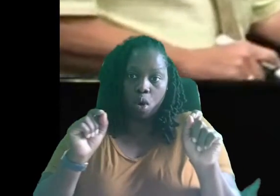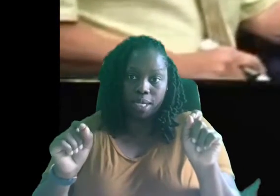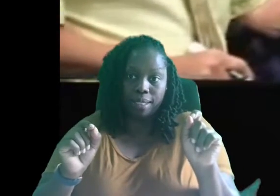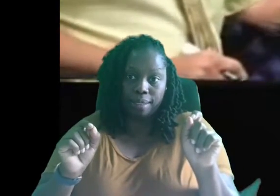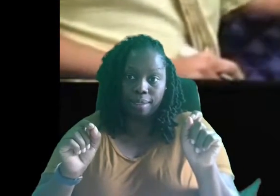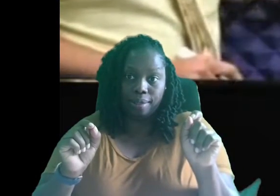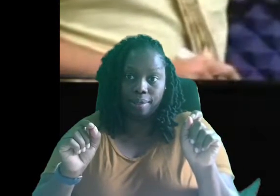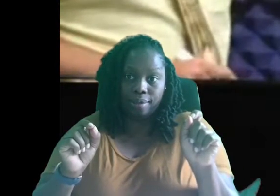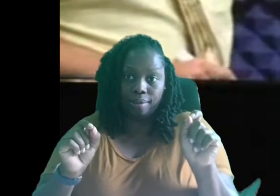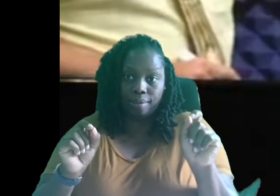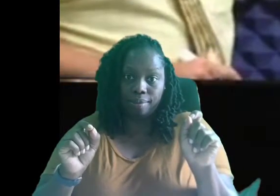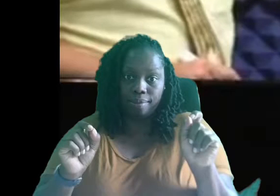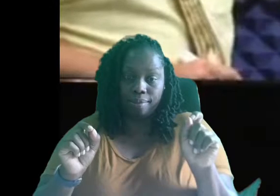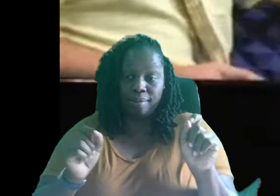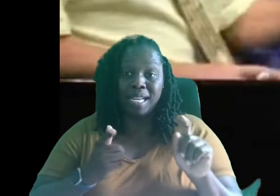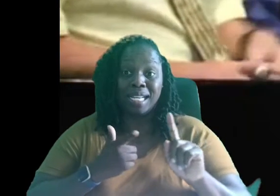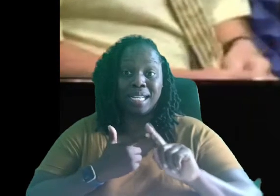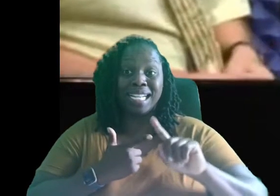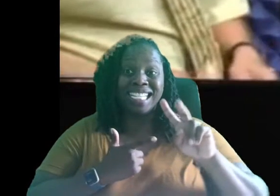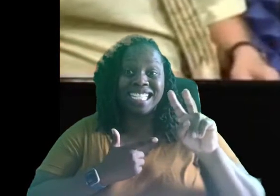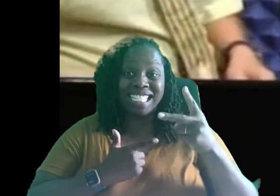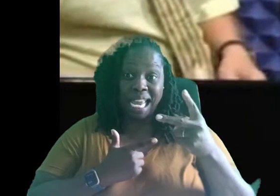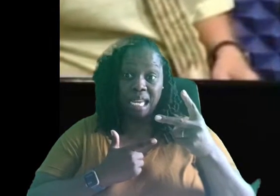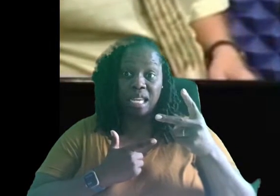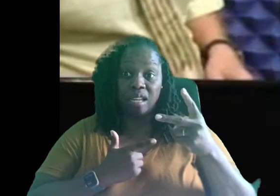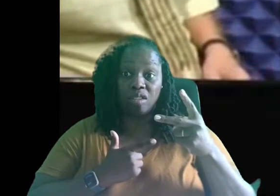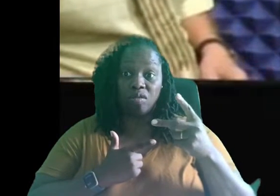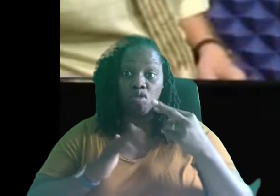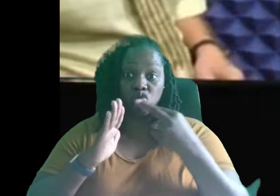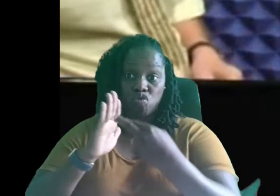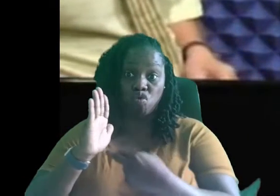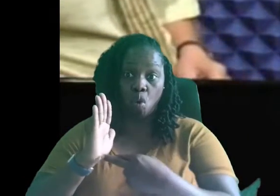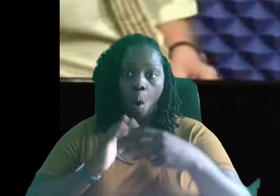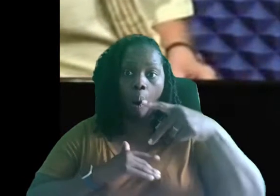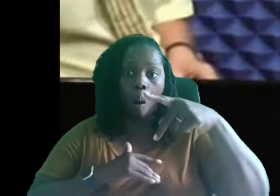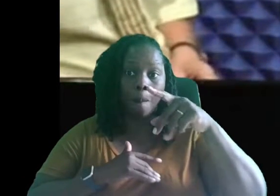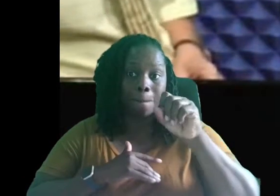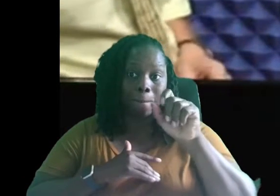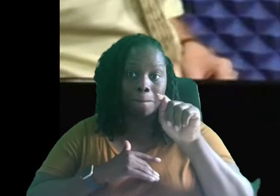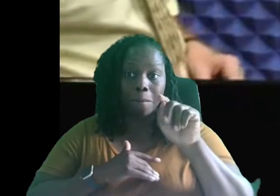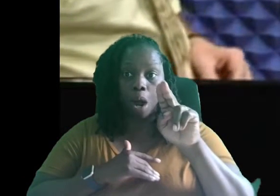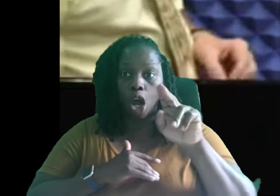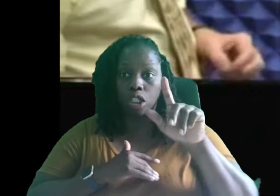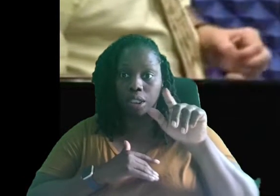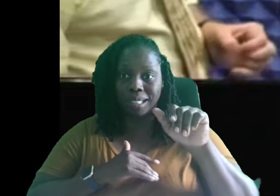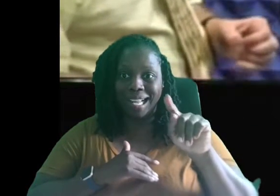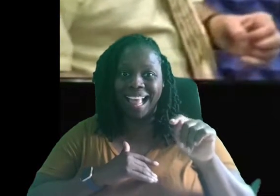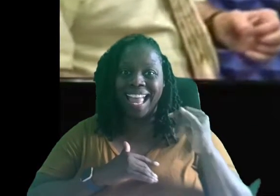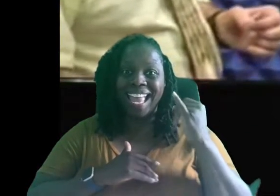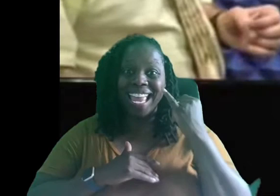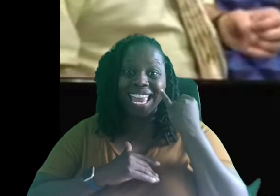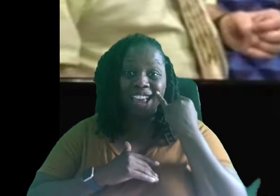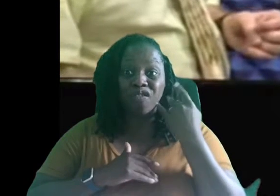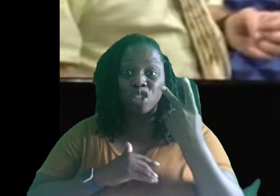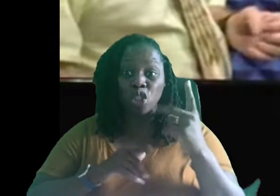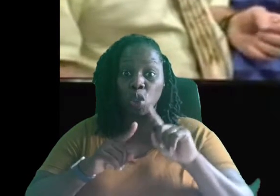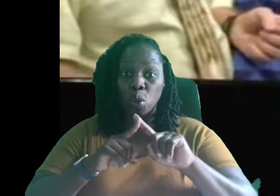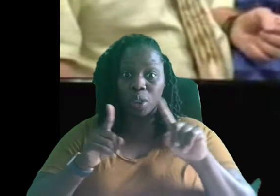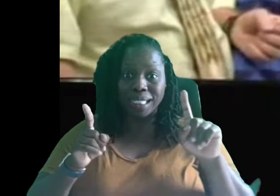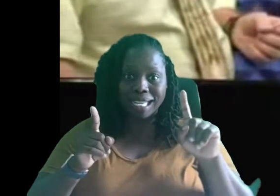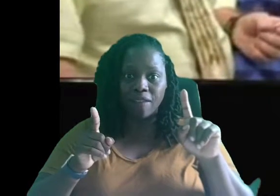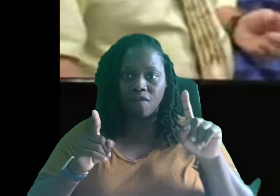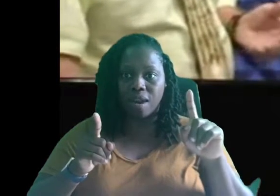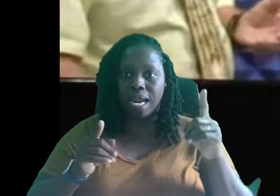any 2 points. Okay? Our second postulate, postulate number 2, says that if 2 different